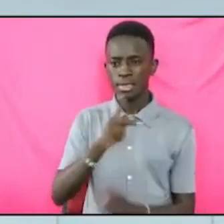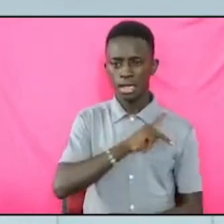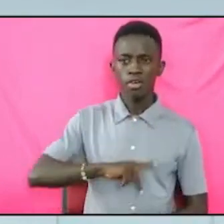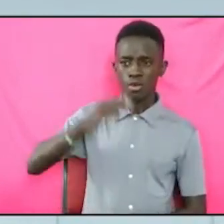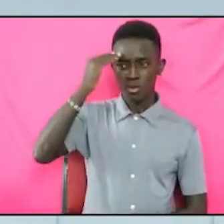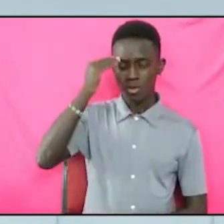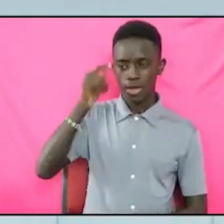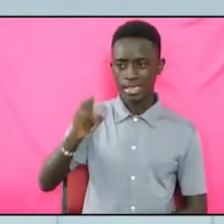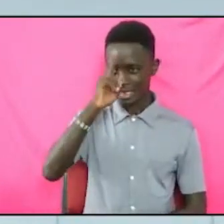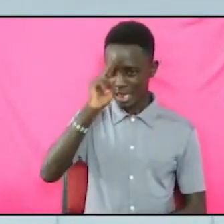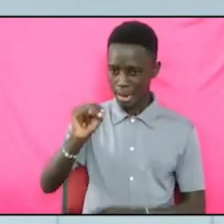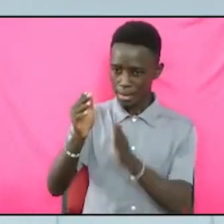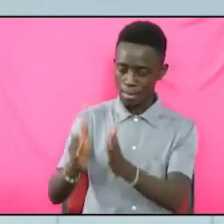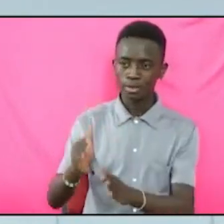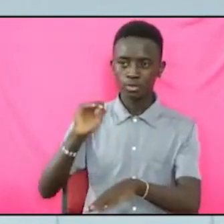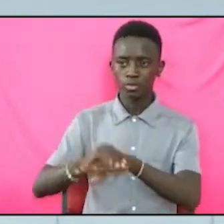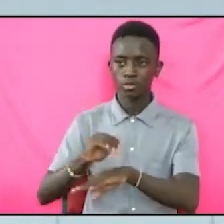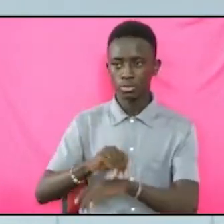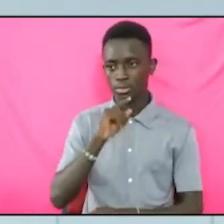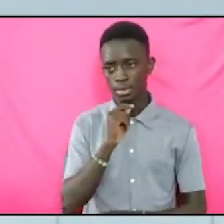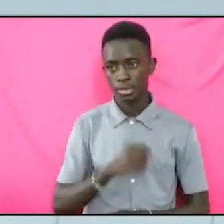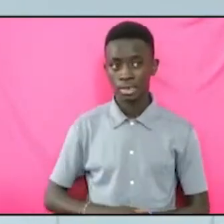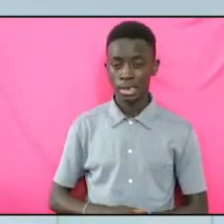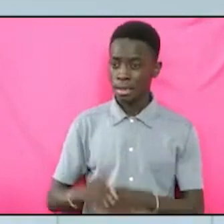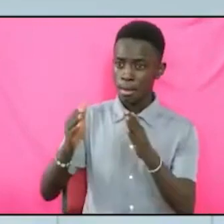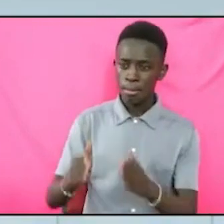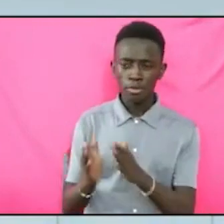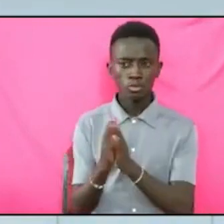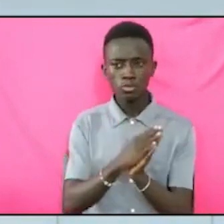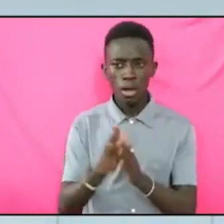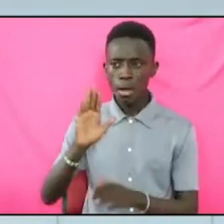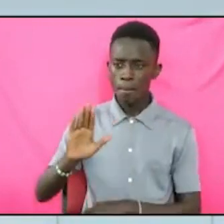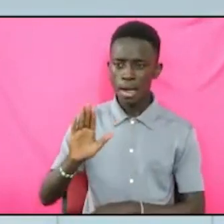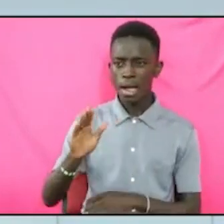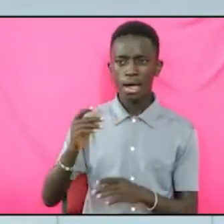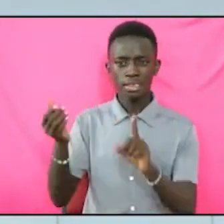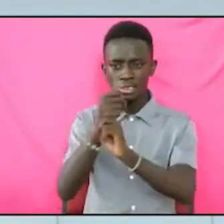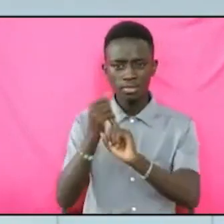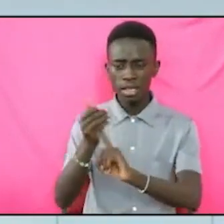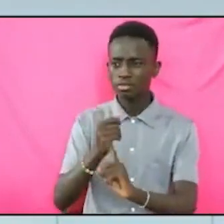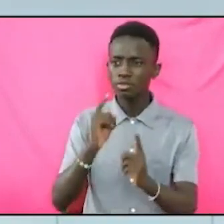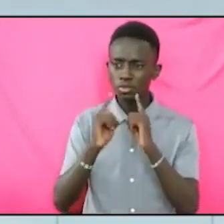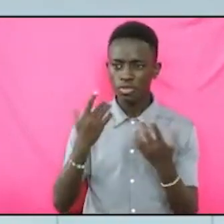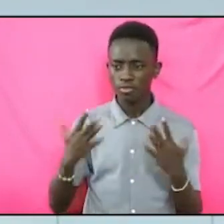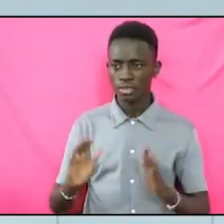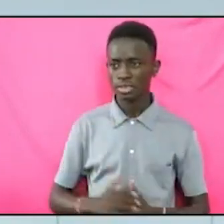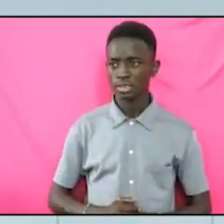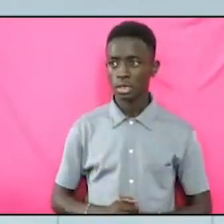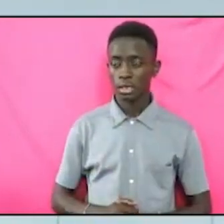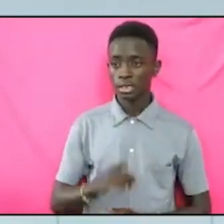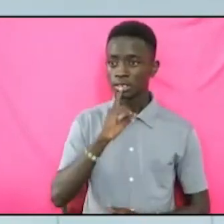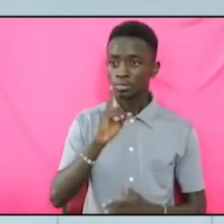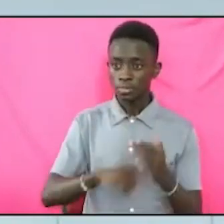told about his greatness. And the greatness that we are told about Naaman is quite shocking. And it says, for